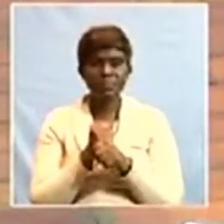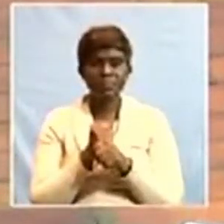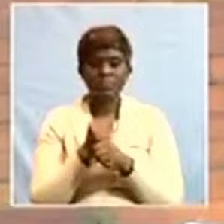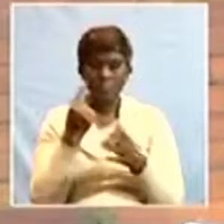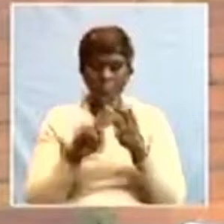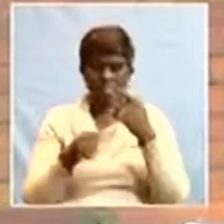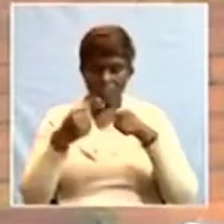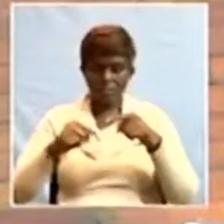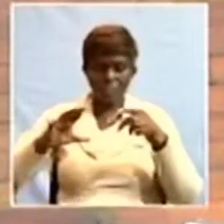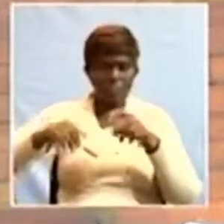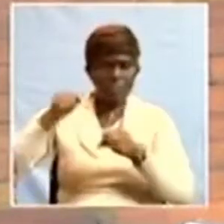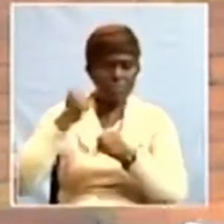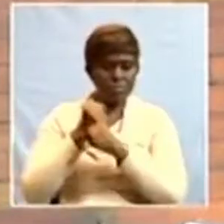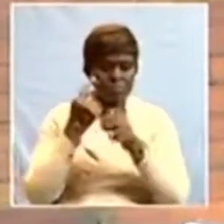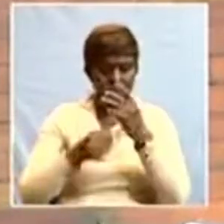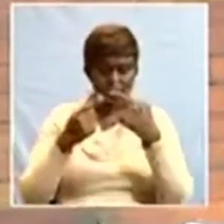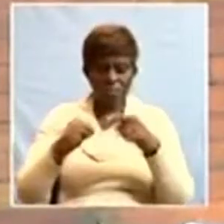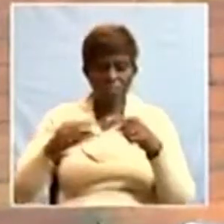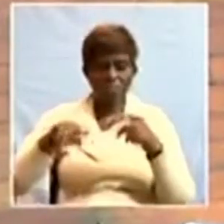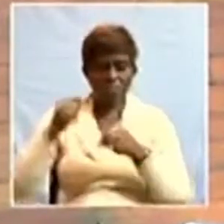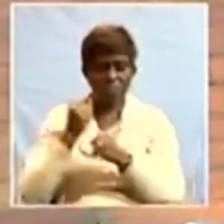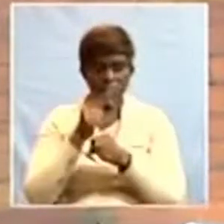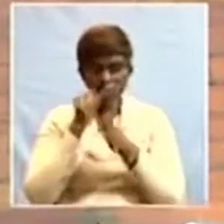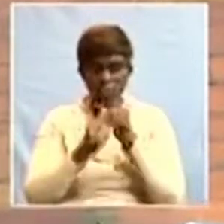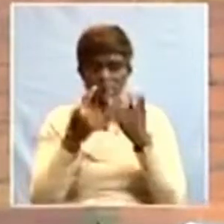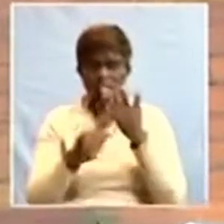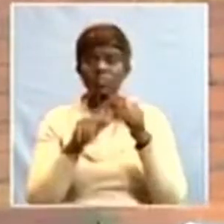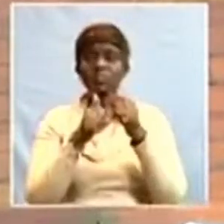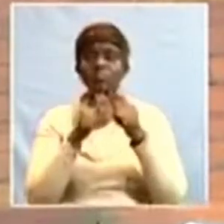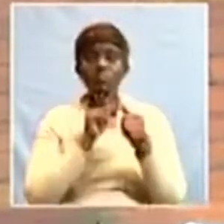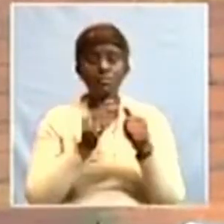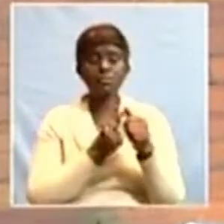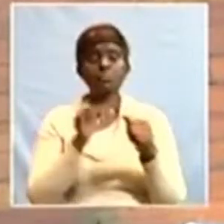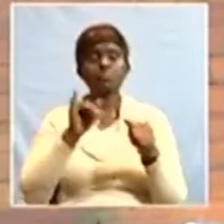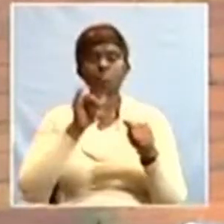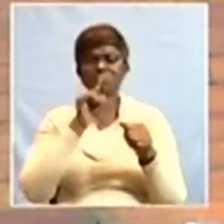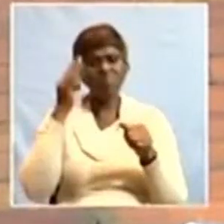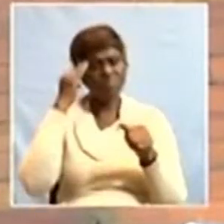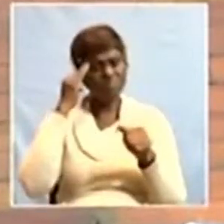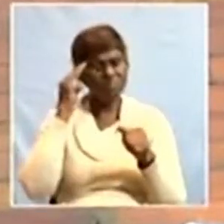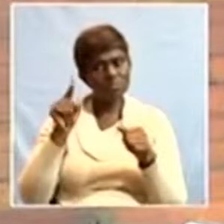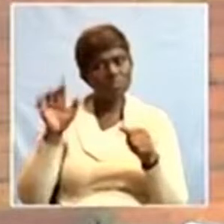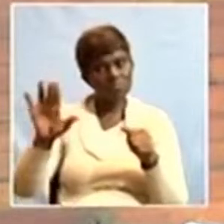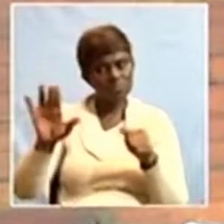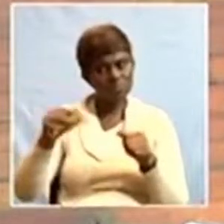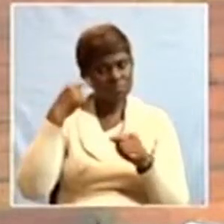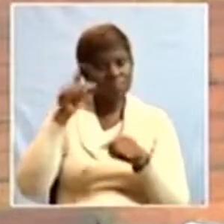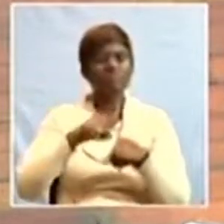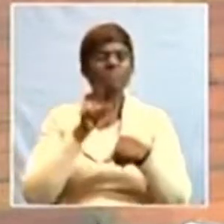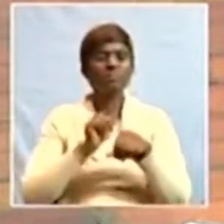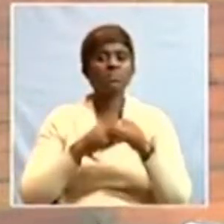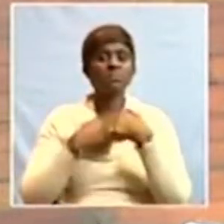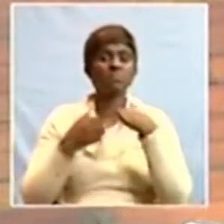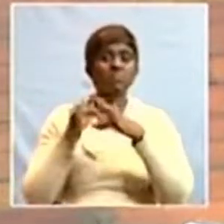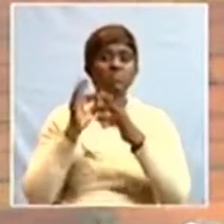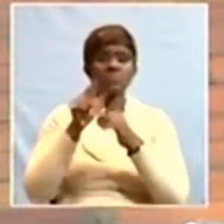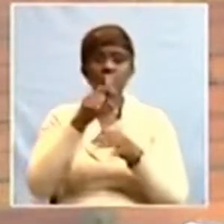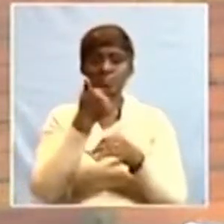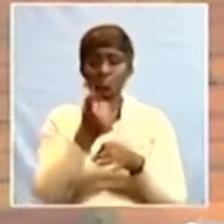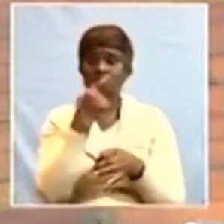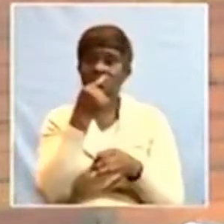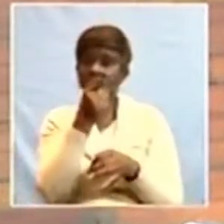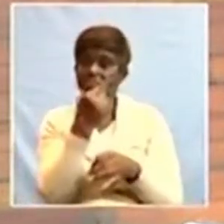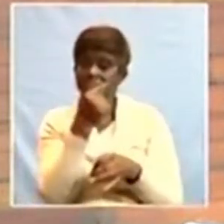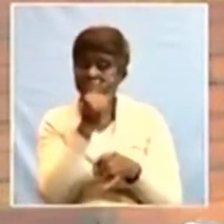what happened last year? Because according to us, we know that electronic system has been there for some time. So if you are now saying